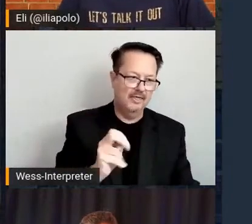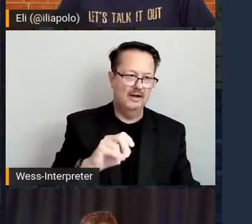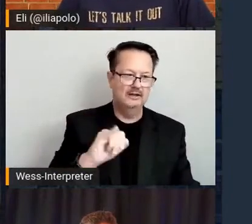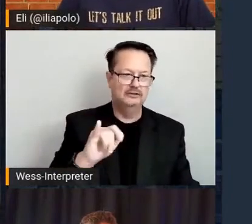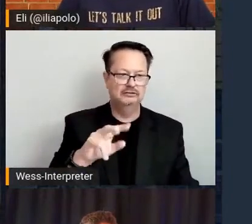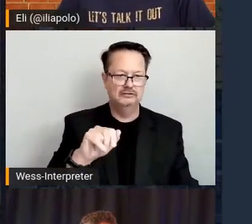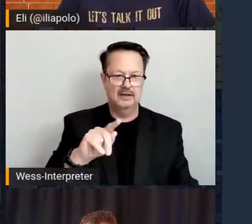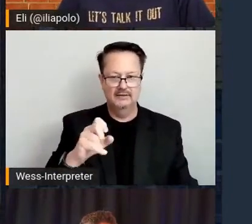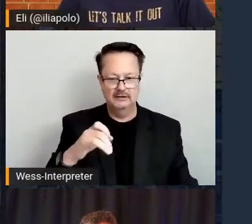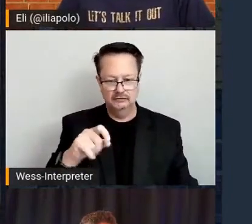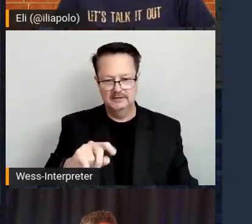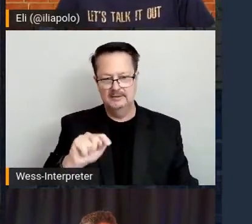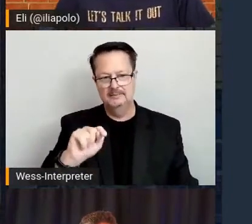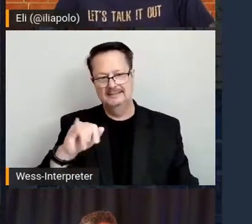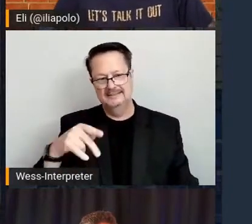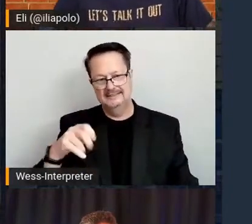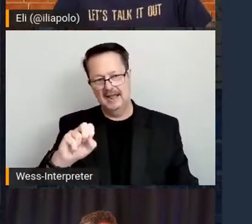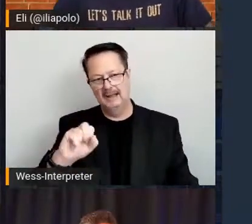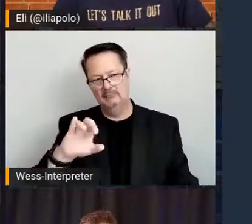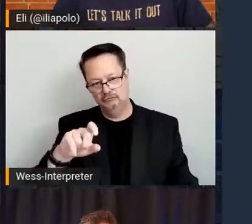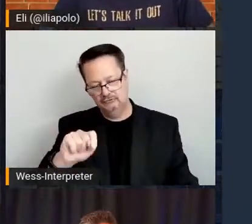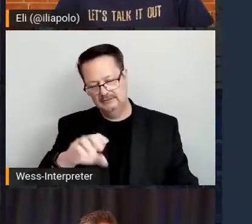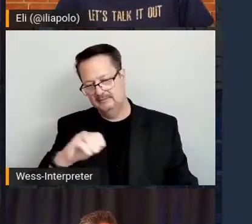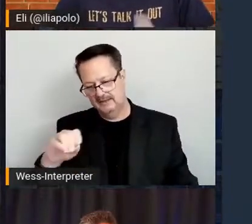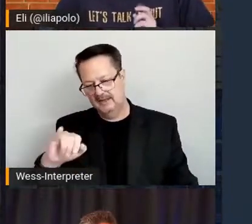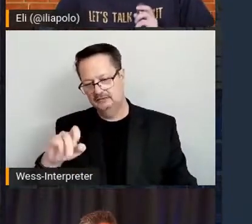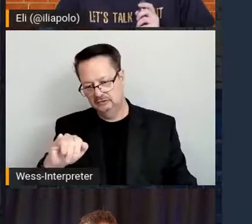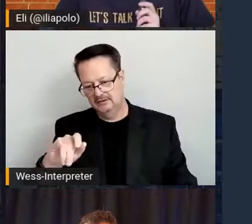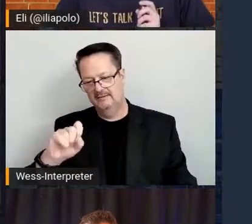Java, and Golang is coming soon.